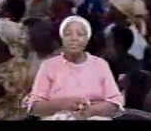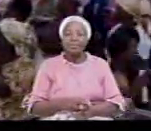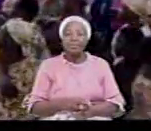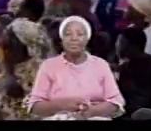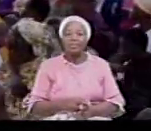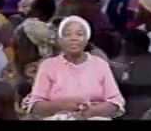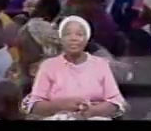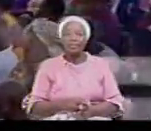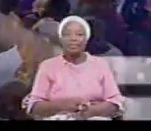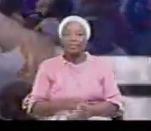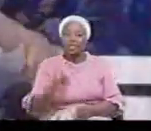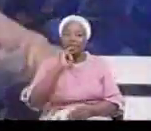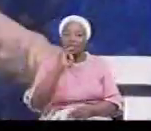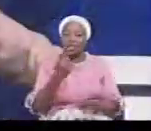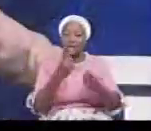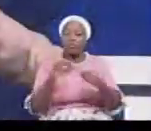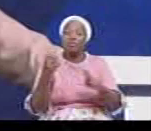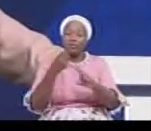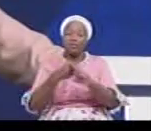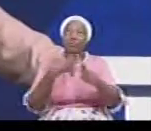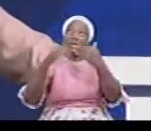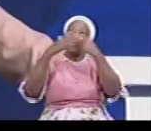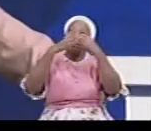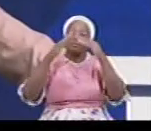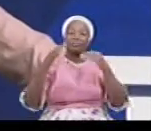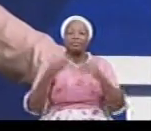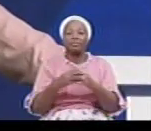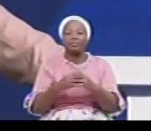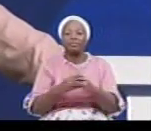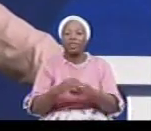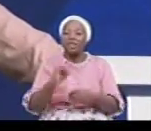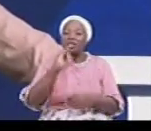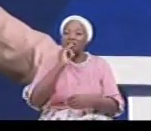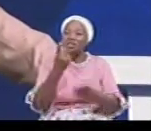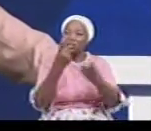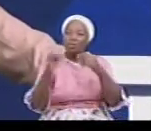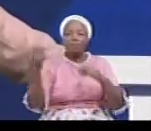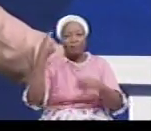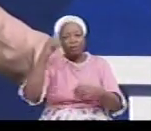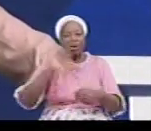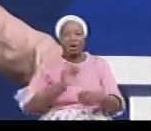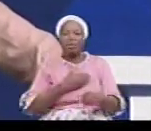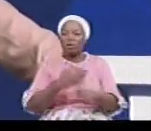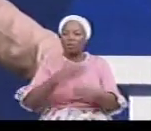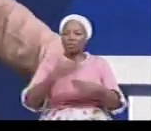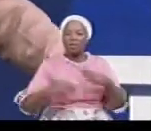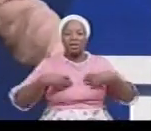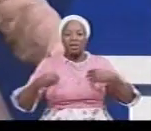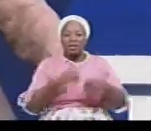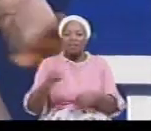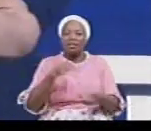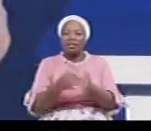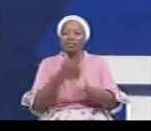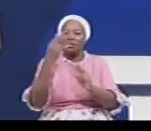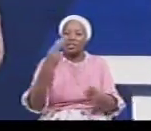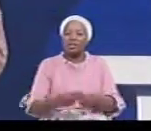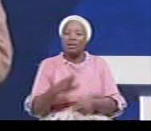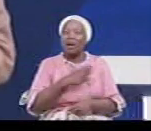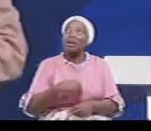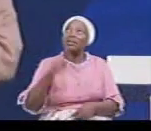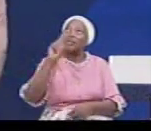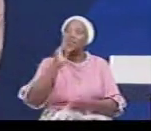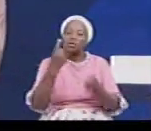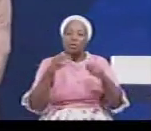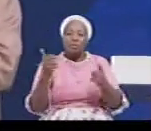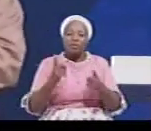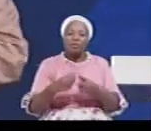It's coming from heaven. It's coming for our total healing. And it's coming to the